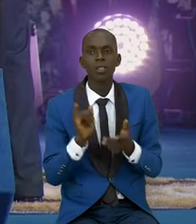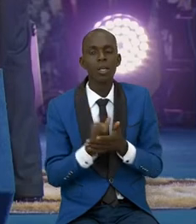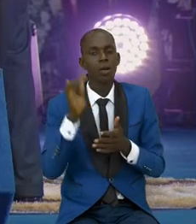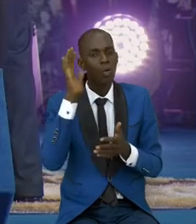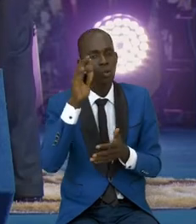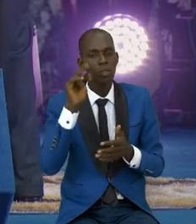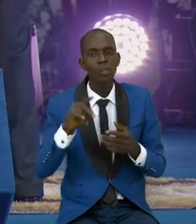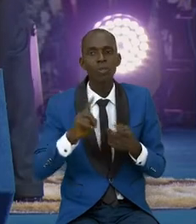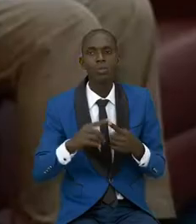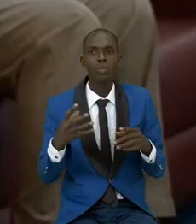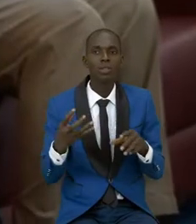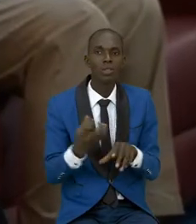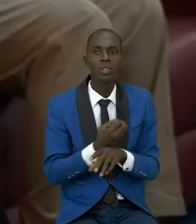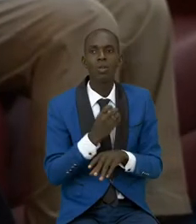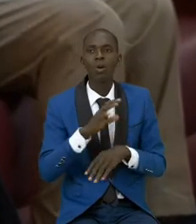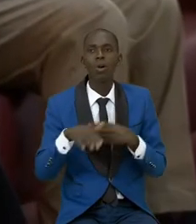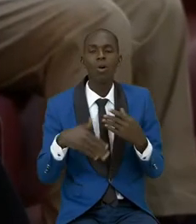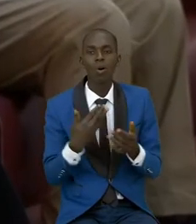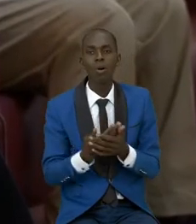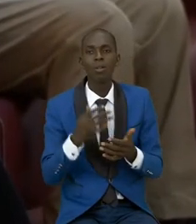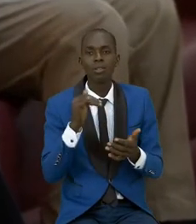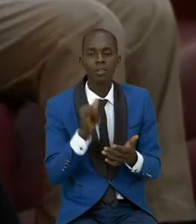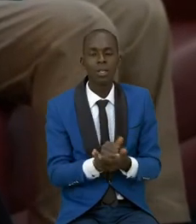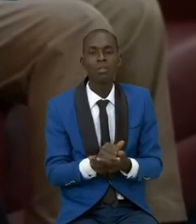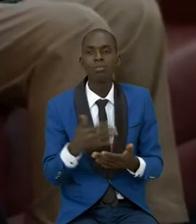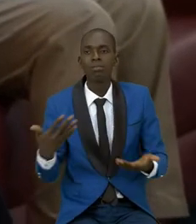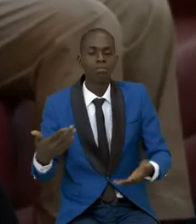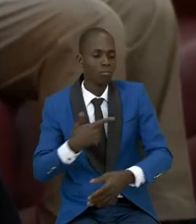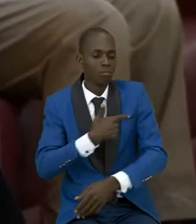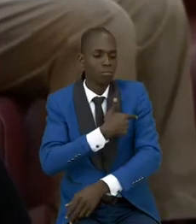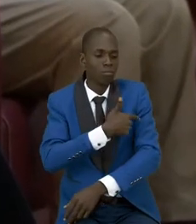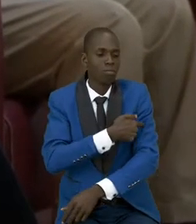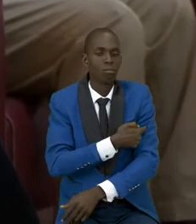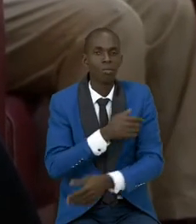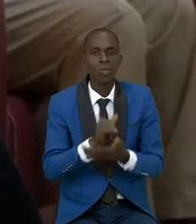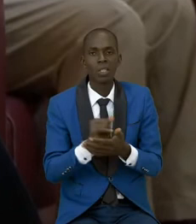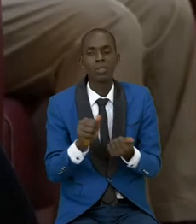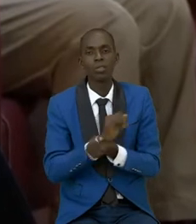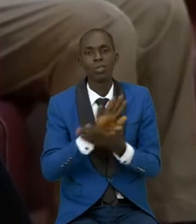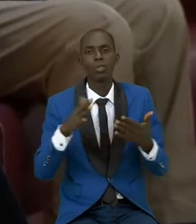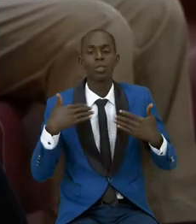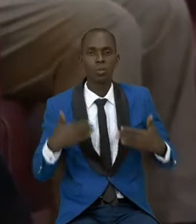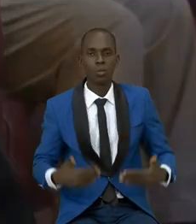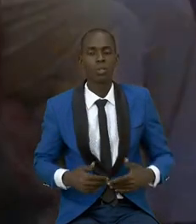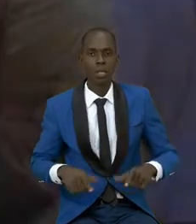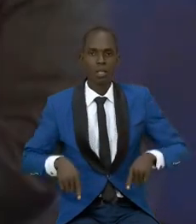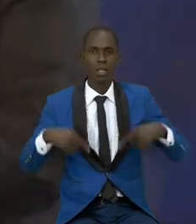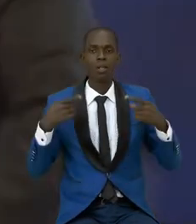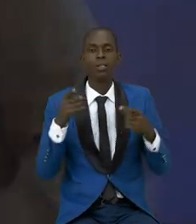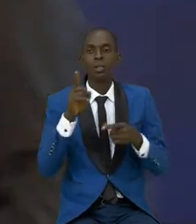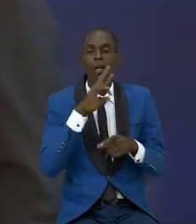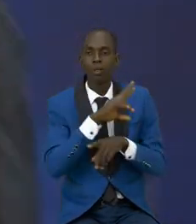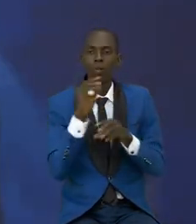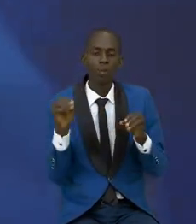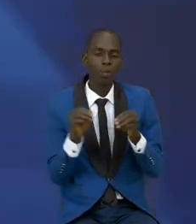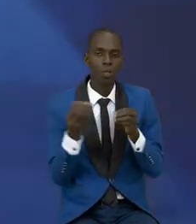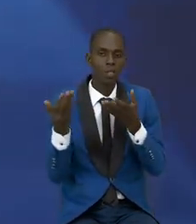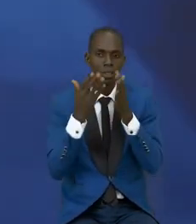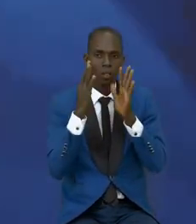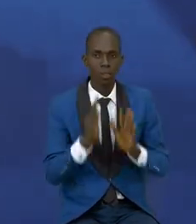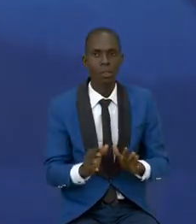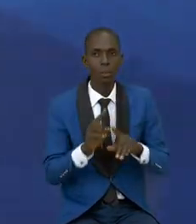hard drugs and spoil, destroy your life. Thou art no more a slave, but a son. And